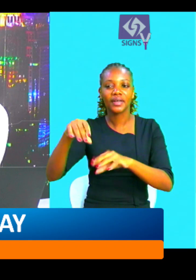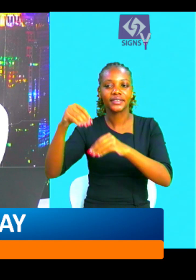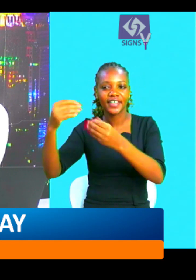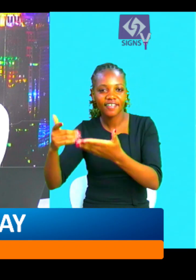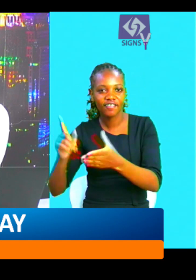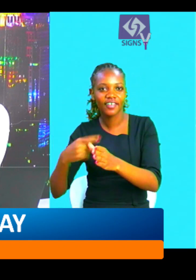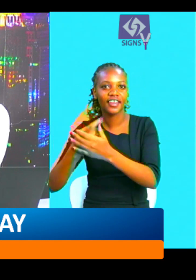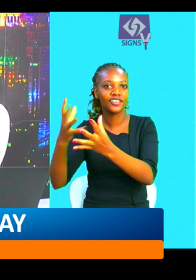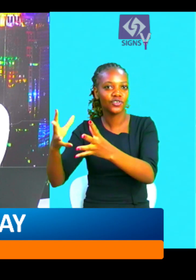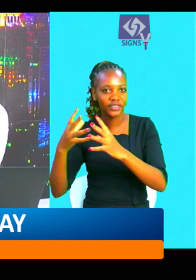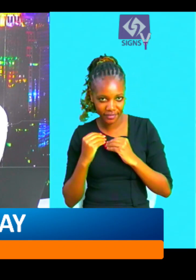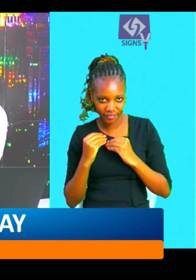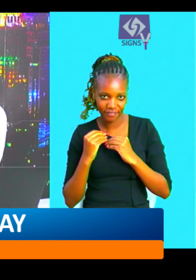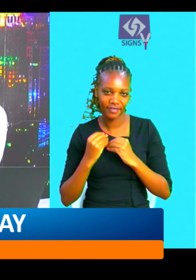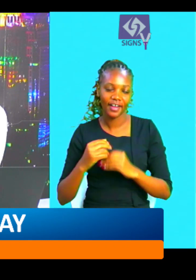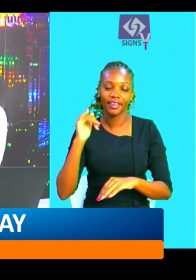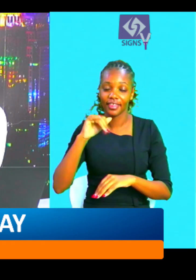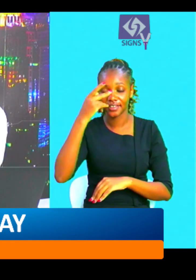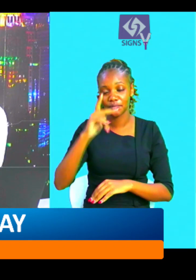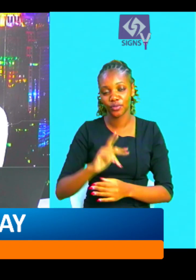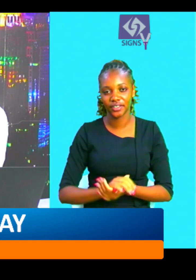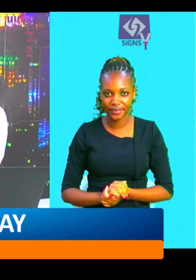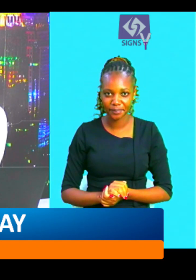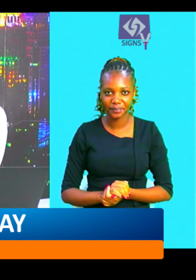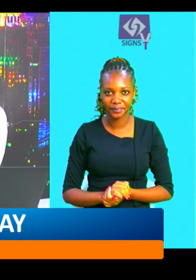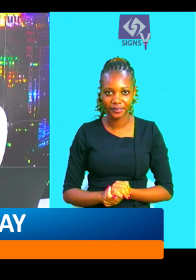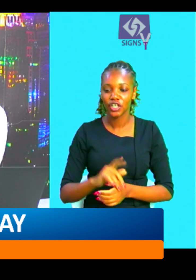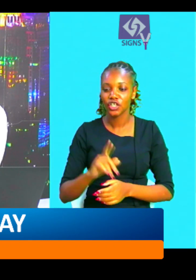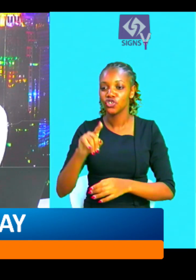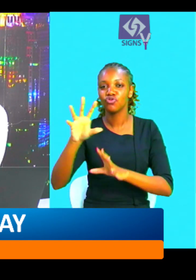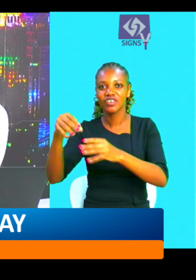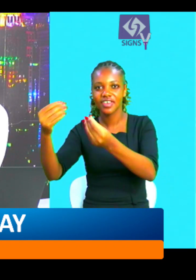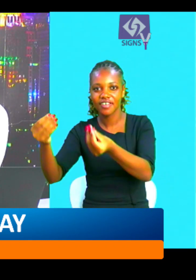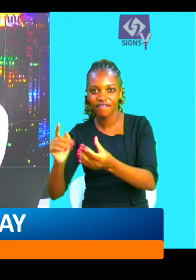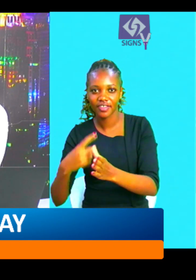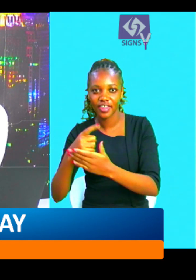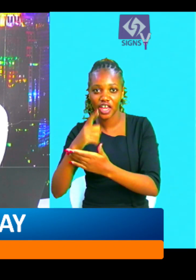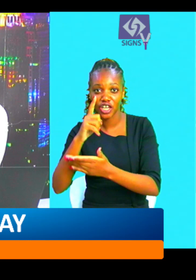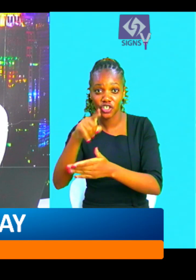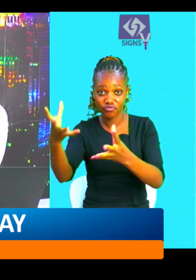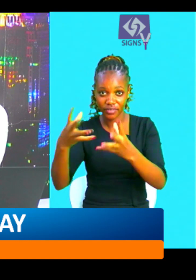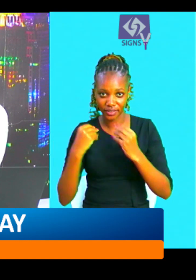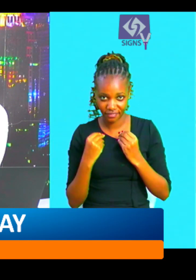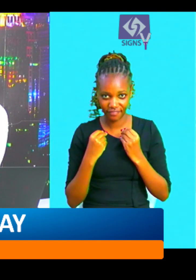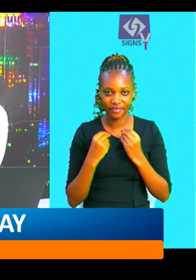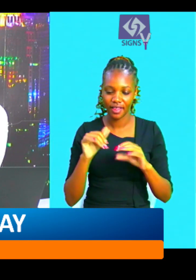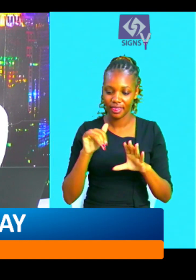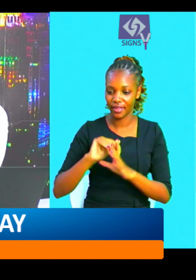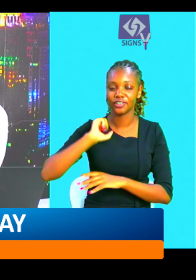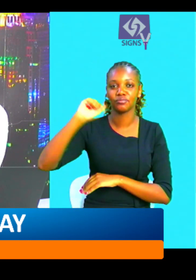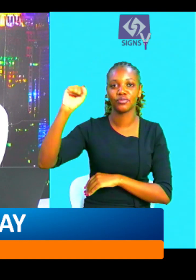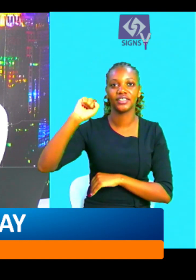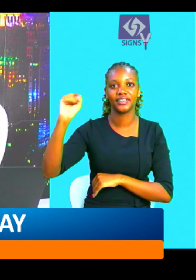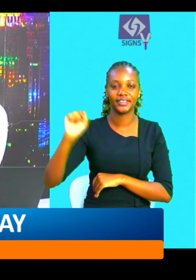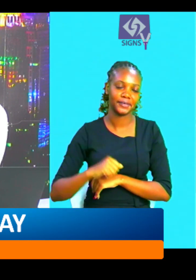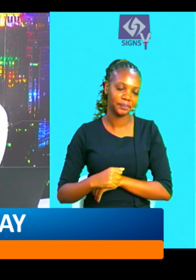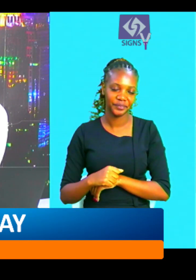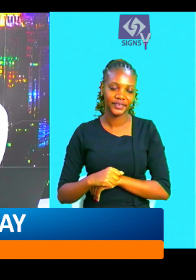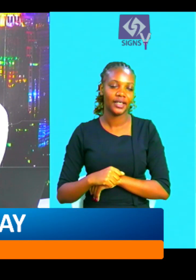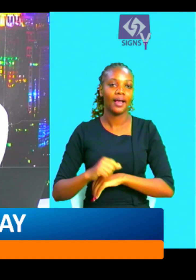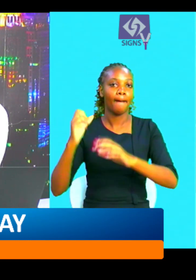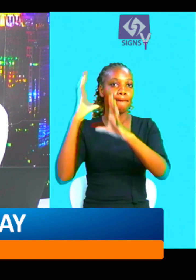sure about that there won't be any further demonstrations? But also, I would say his team is a little bit